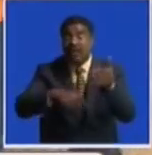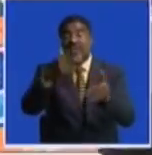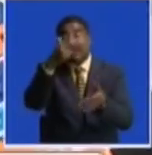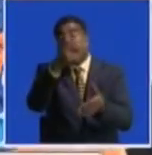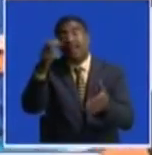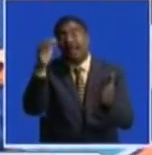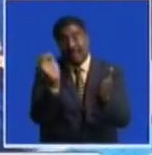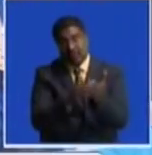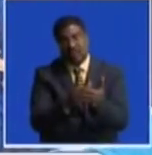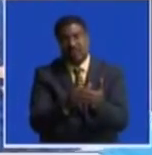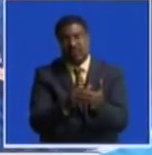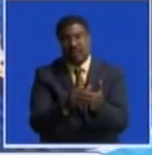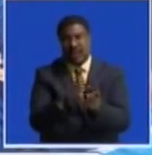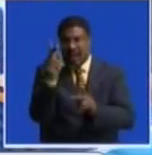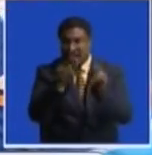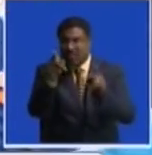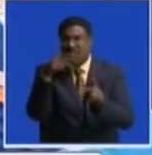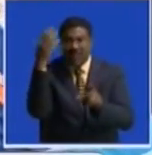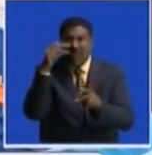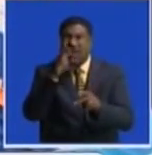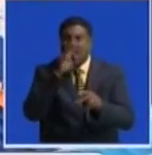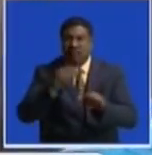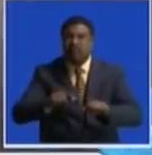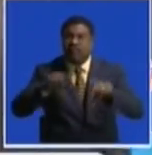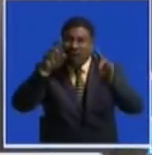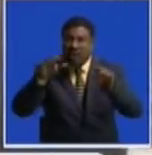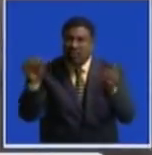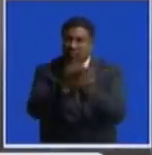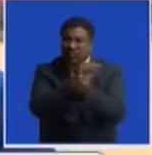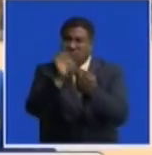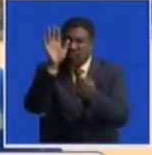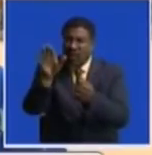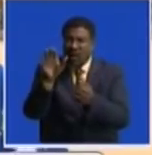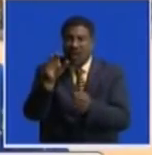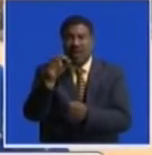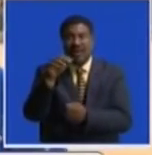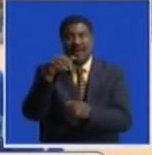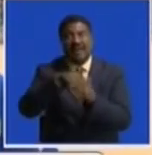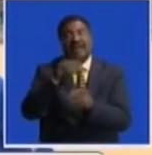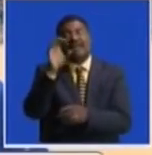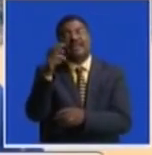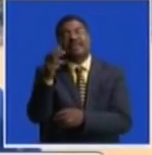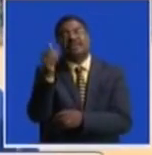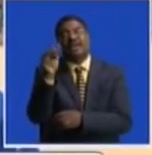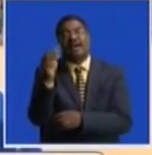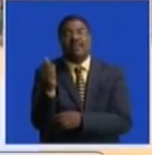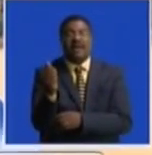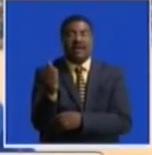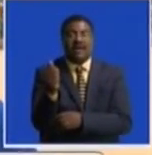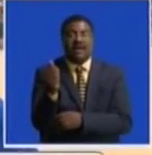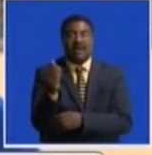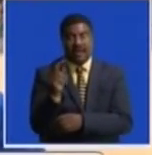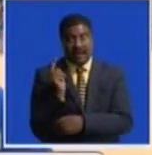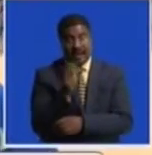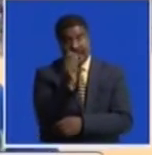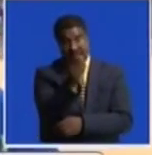kwacha to people who were recently affected by floods in Chama district. We have to give each beneficiary